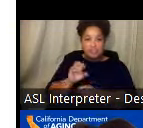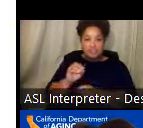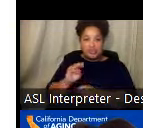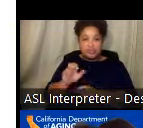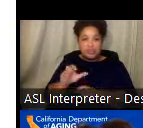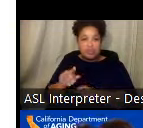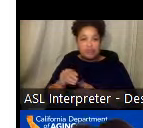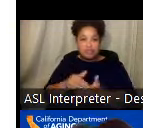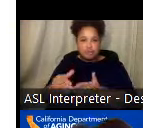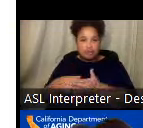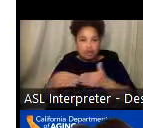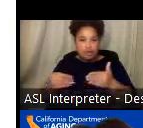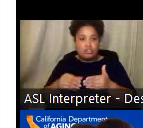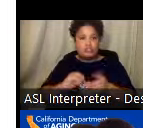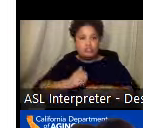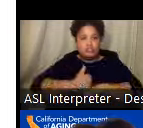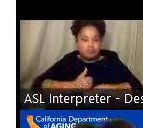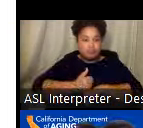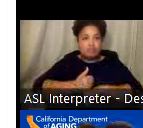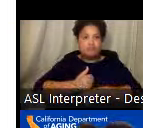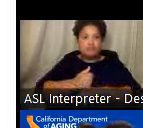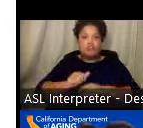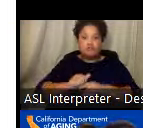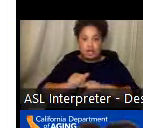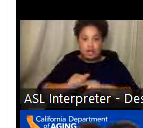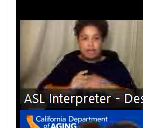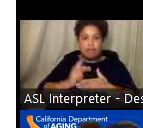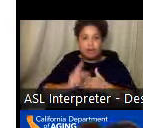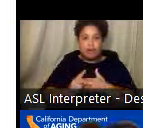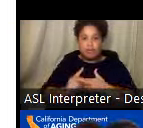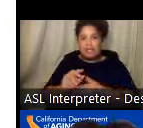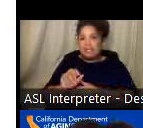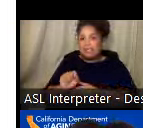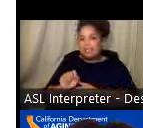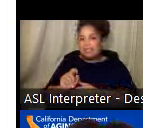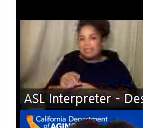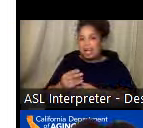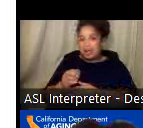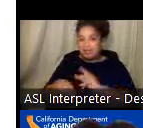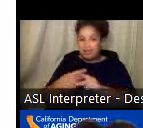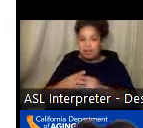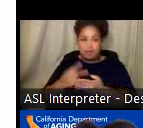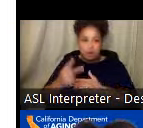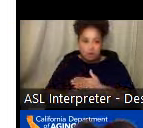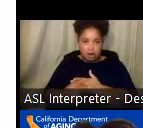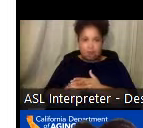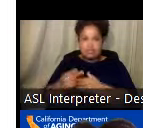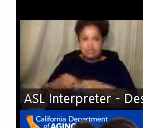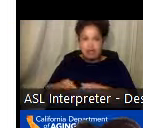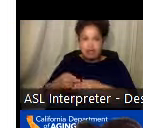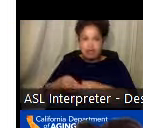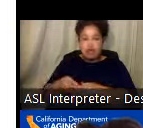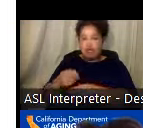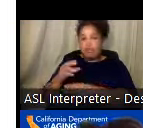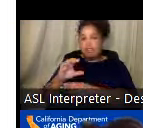stipend program, which is now Cal Grows. And the goals of the program is that first